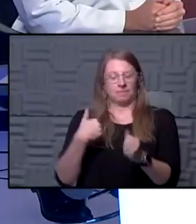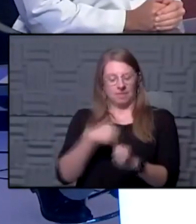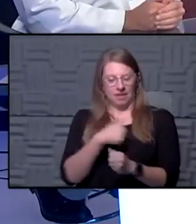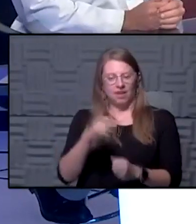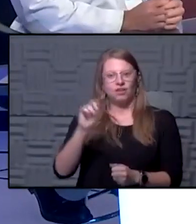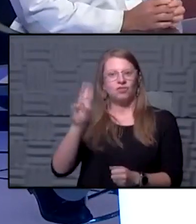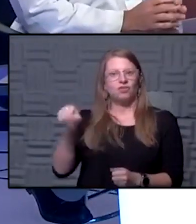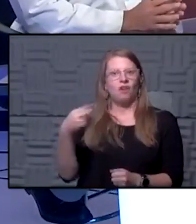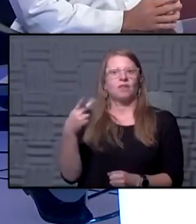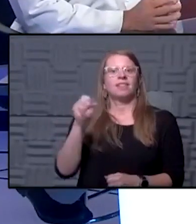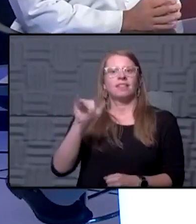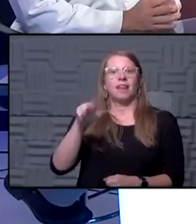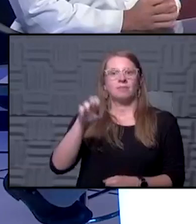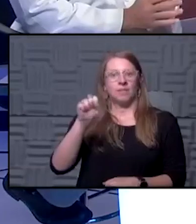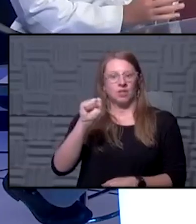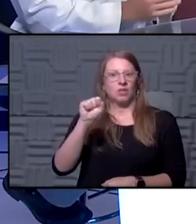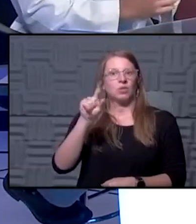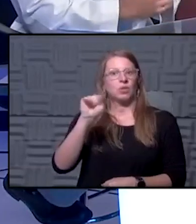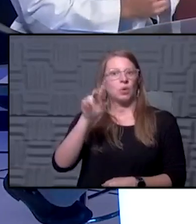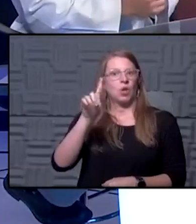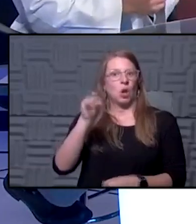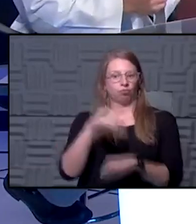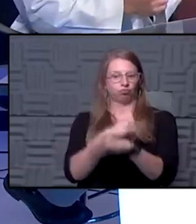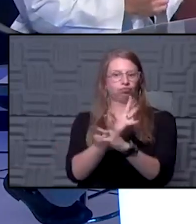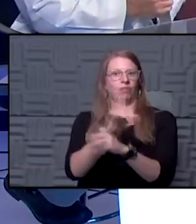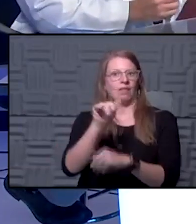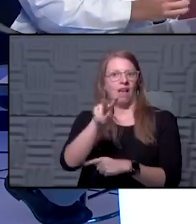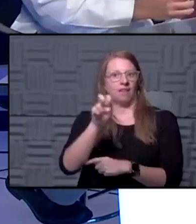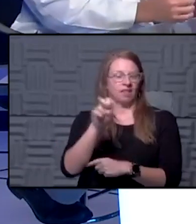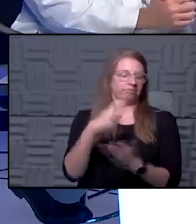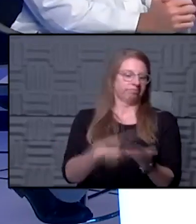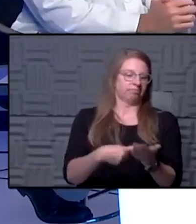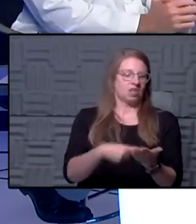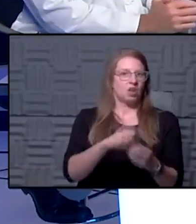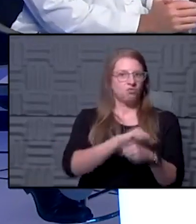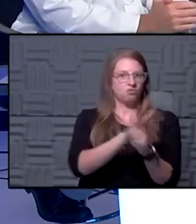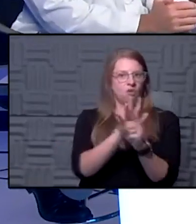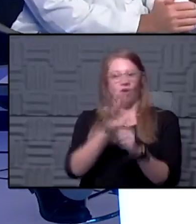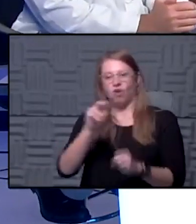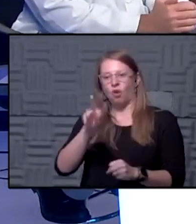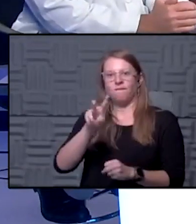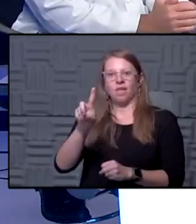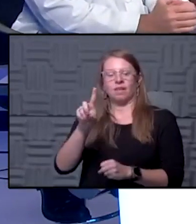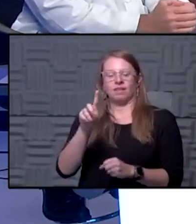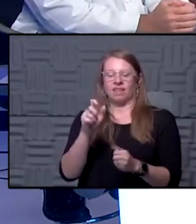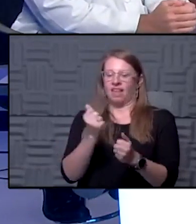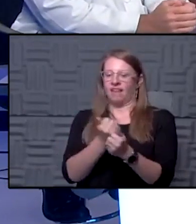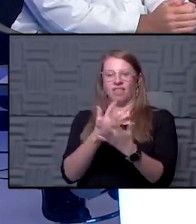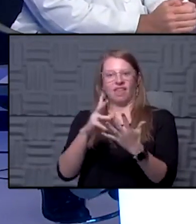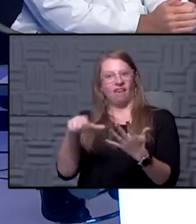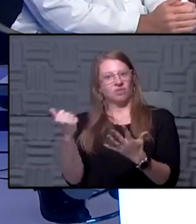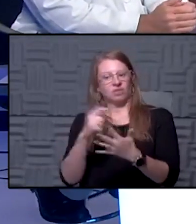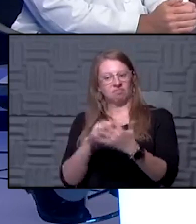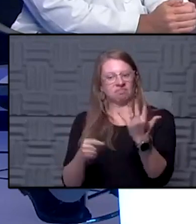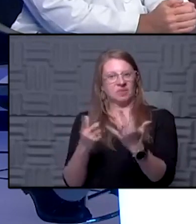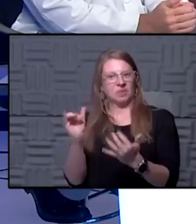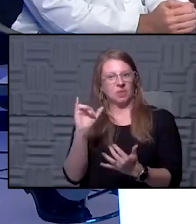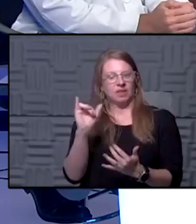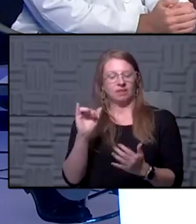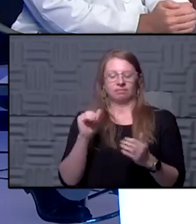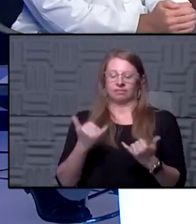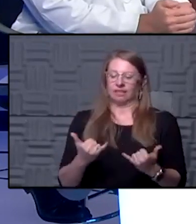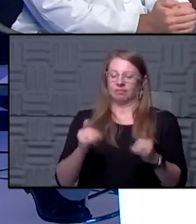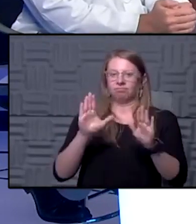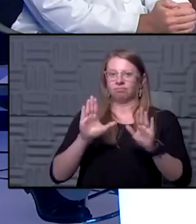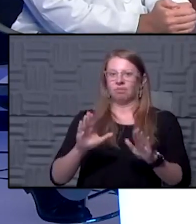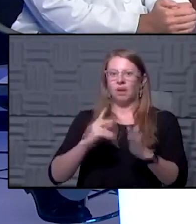Family Studio, broadcasting live with you, talking about all things Corona, COVID, and other. And today we have a really great program